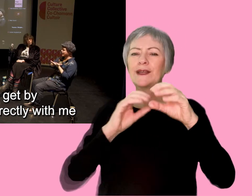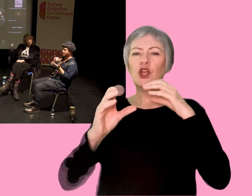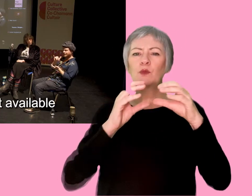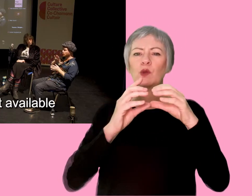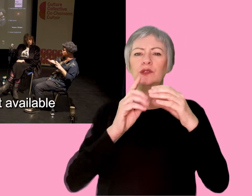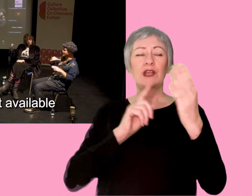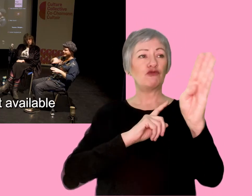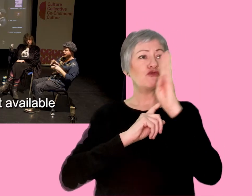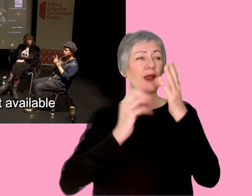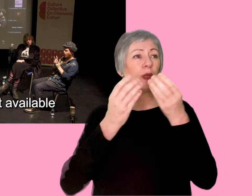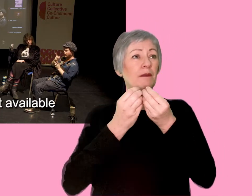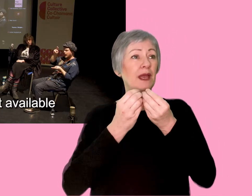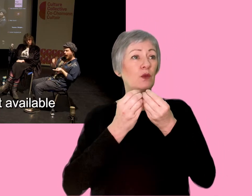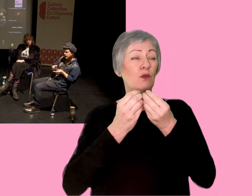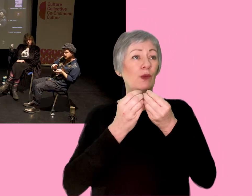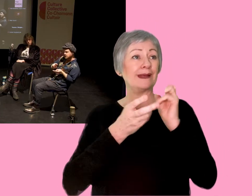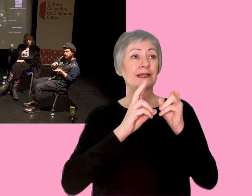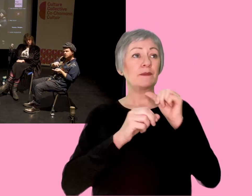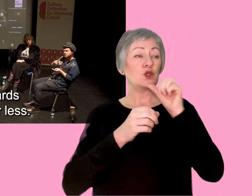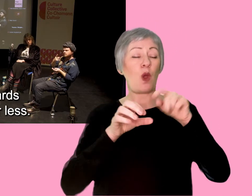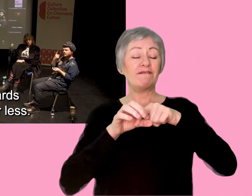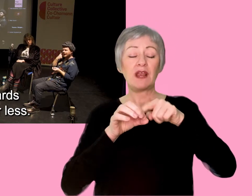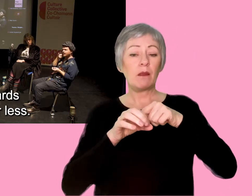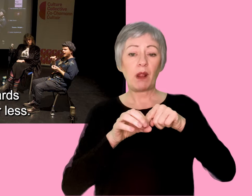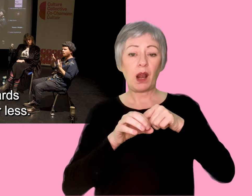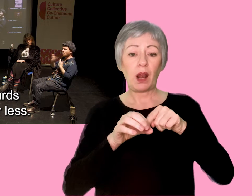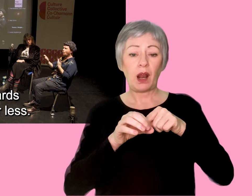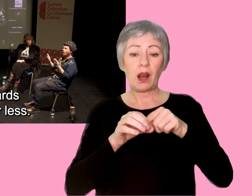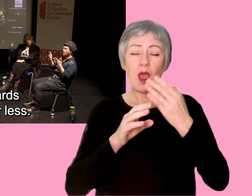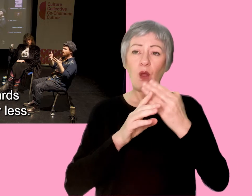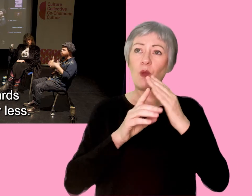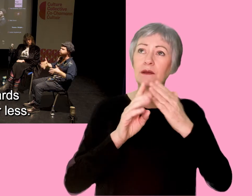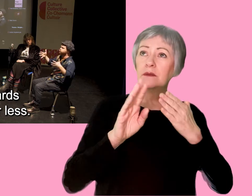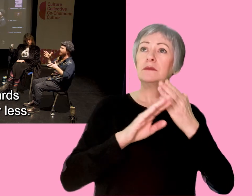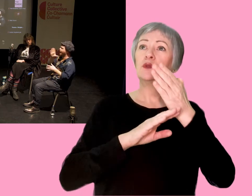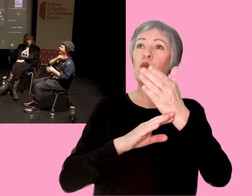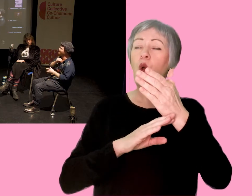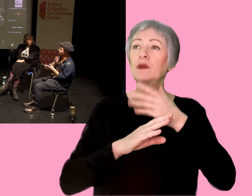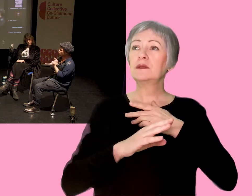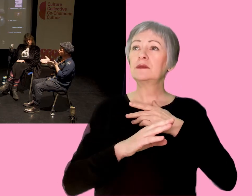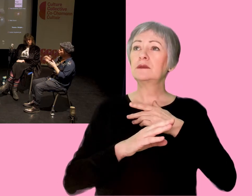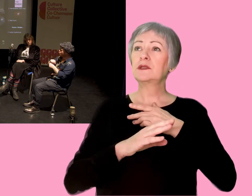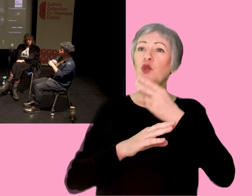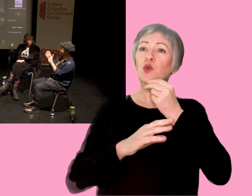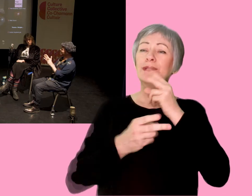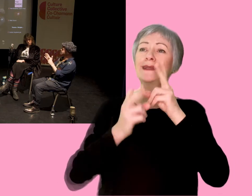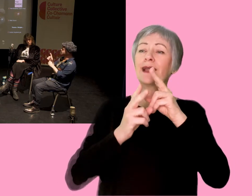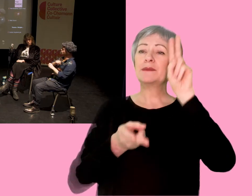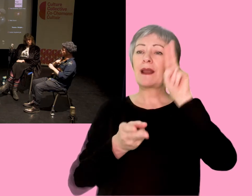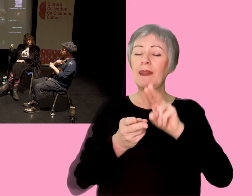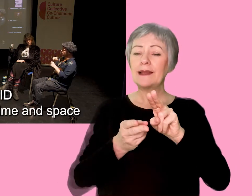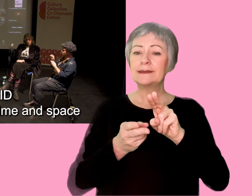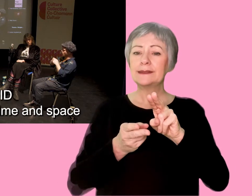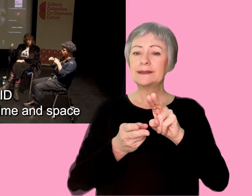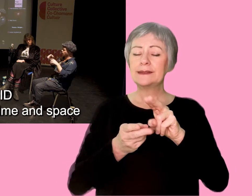with me when an interpreter isn't available, and working towards using an interpreter less.